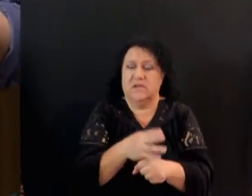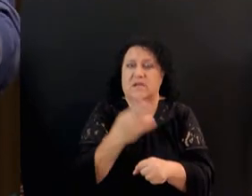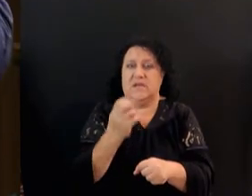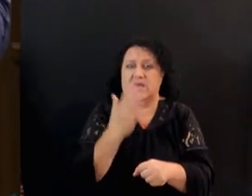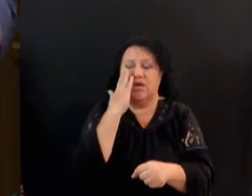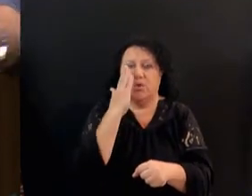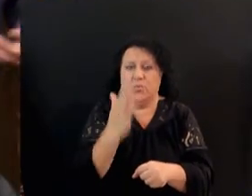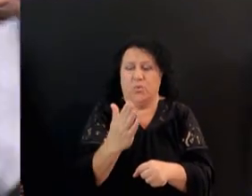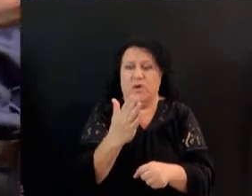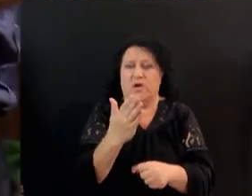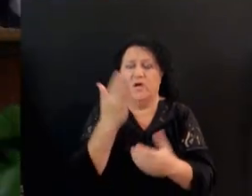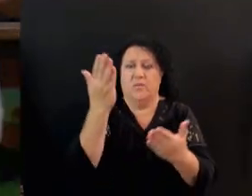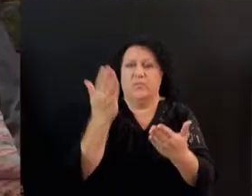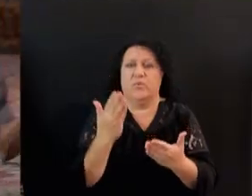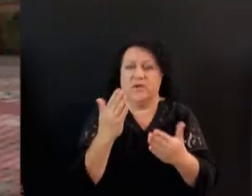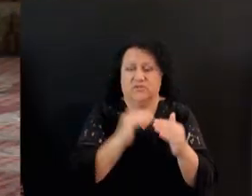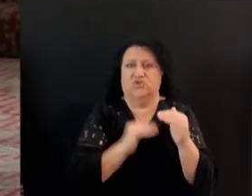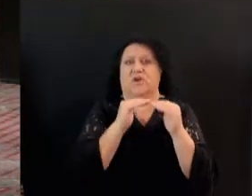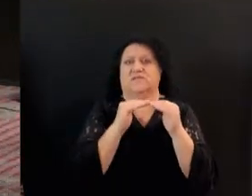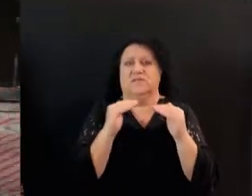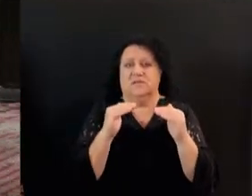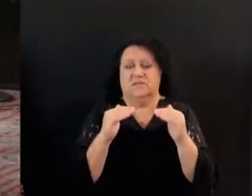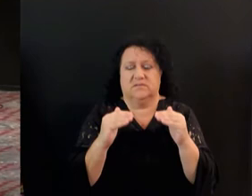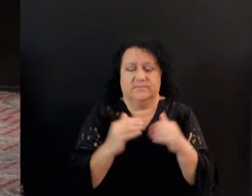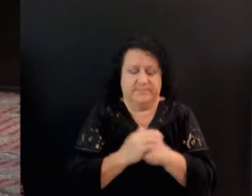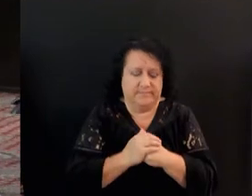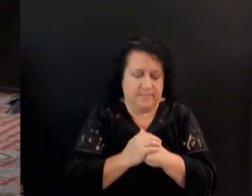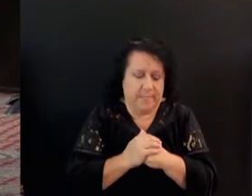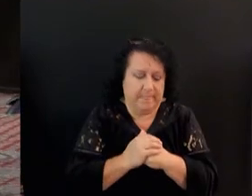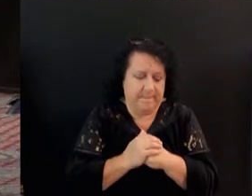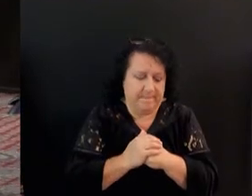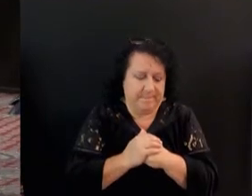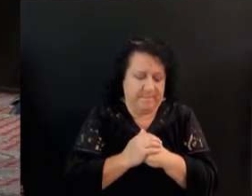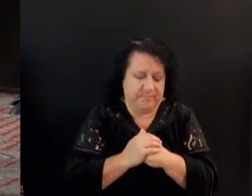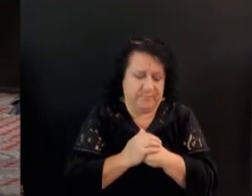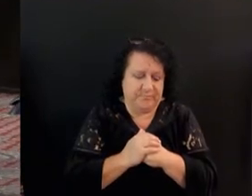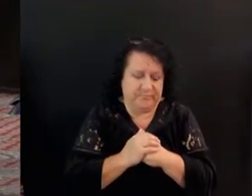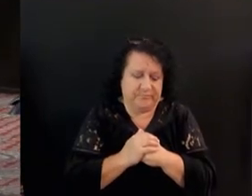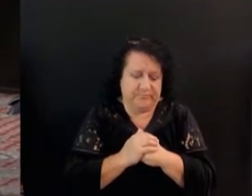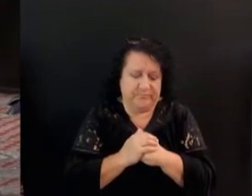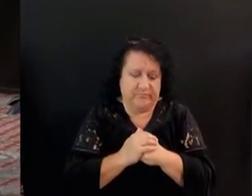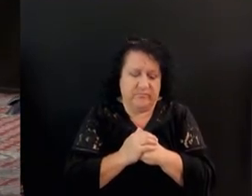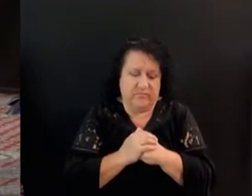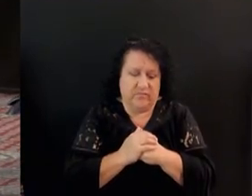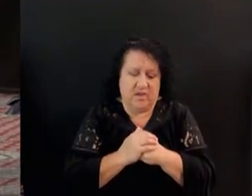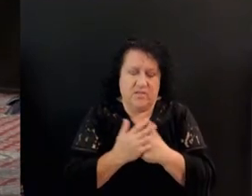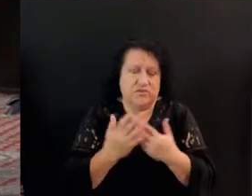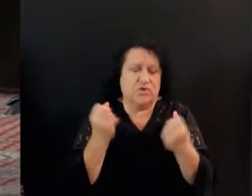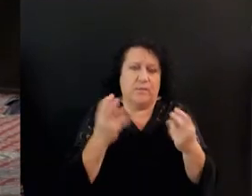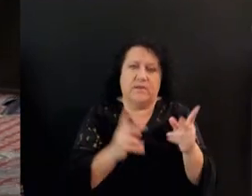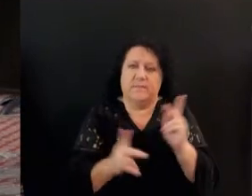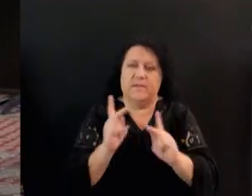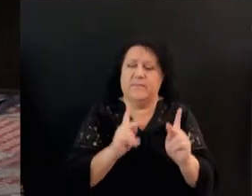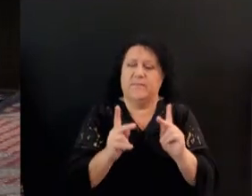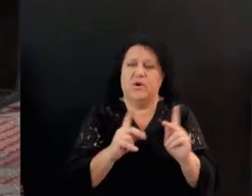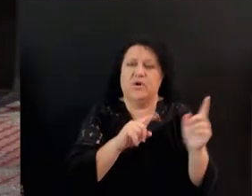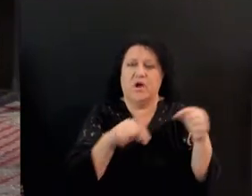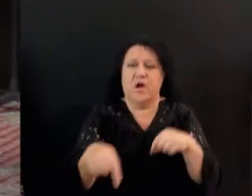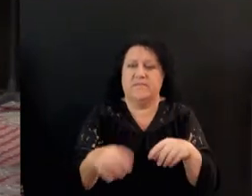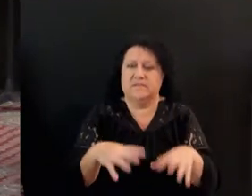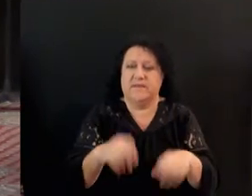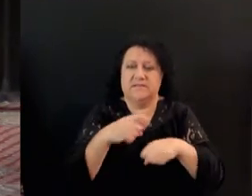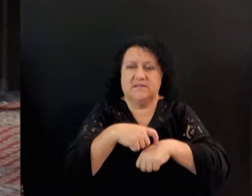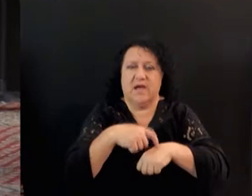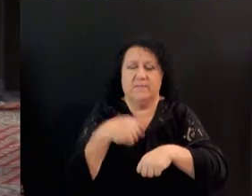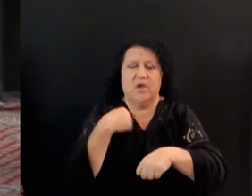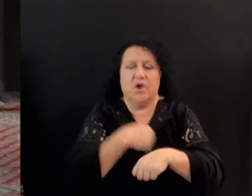So many people that I listen to today, so many people that want to come and spend time, and we break bread or we share a cup of coffee,